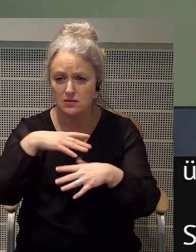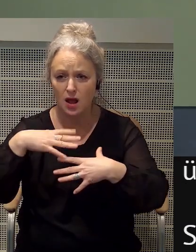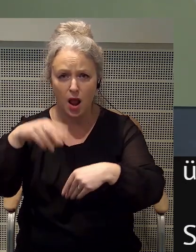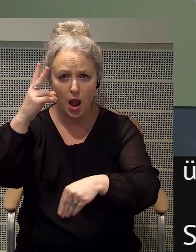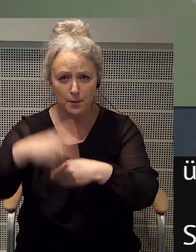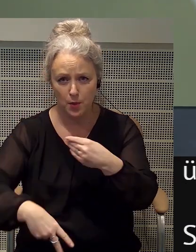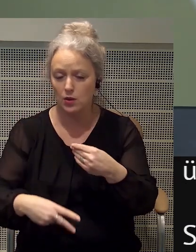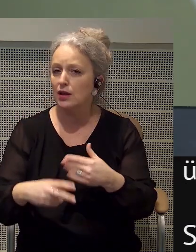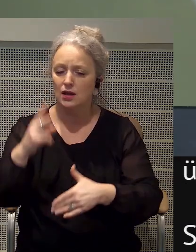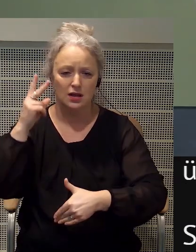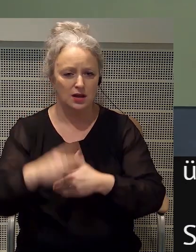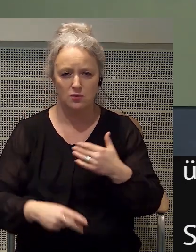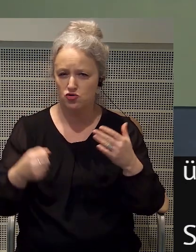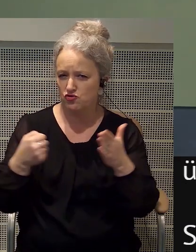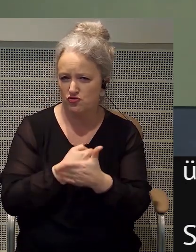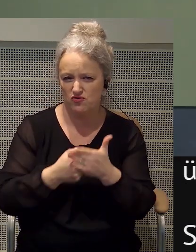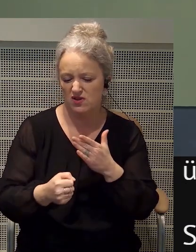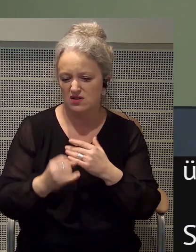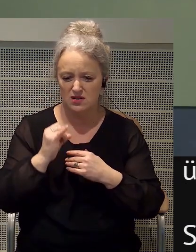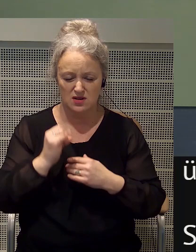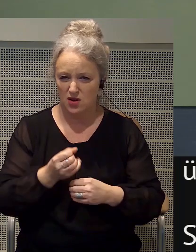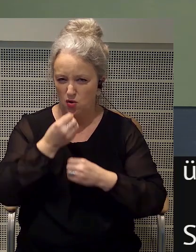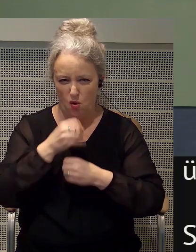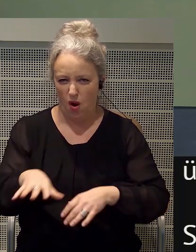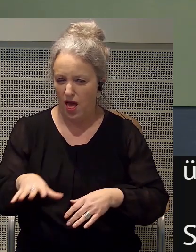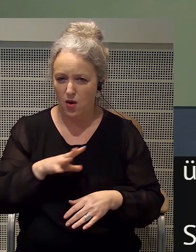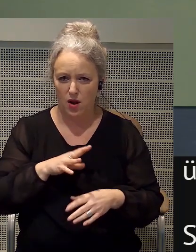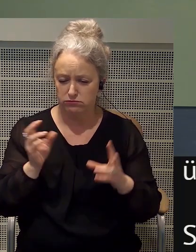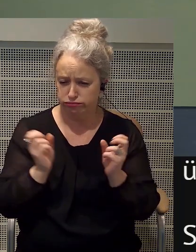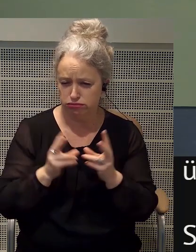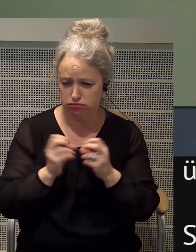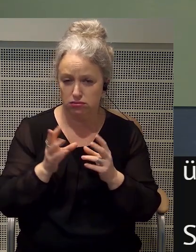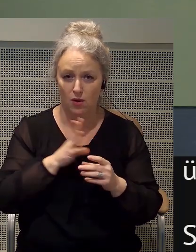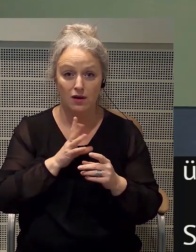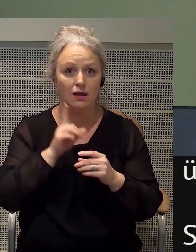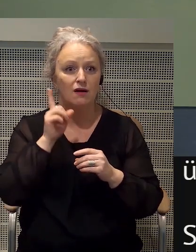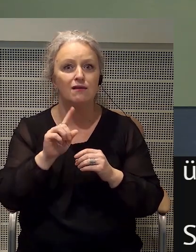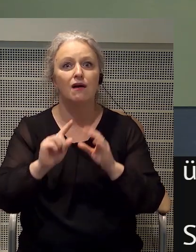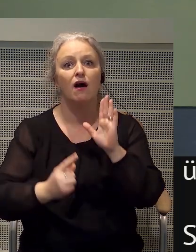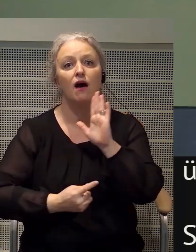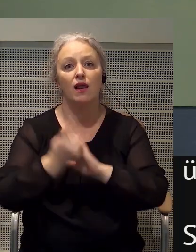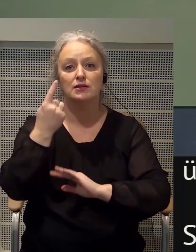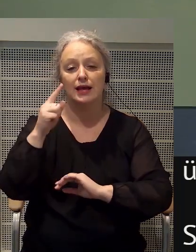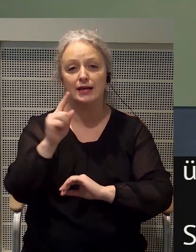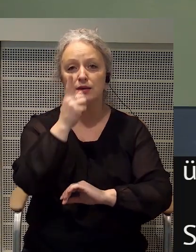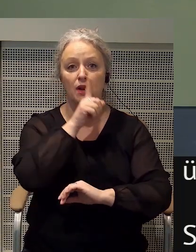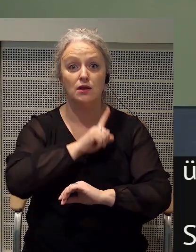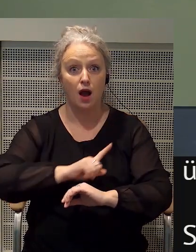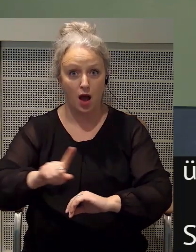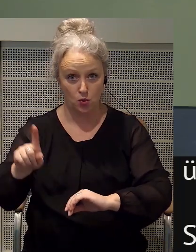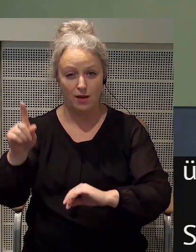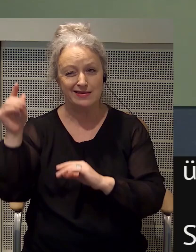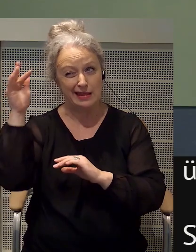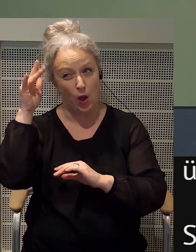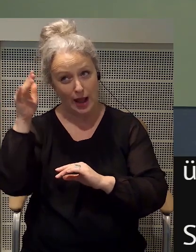We fought with the health insurance fund until the end of the year. It was quite ugly in